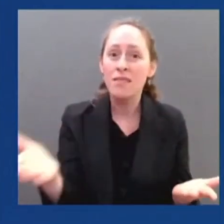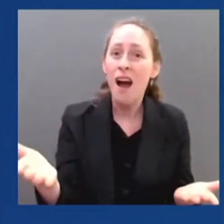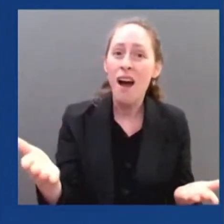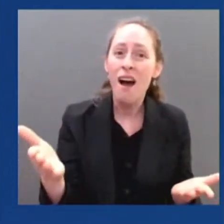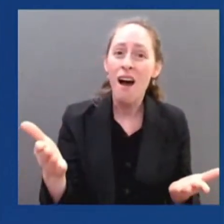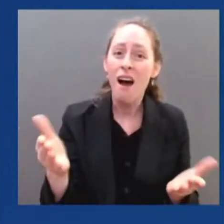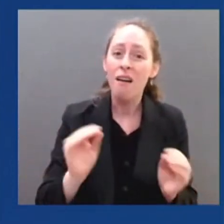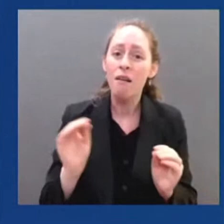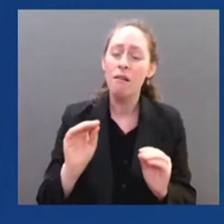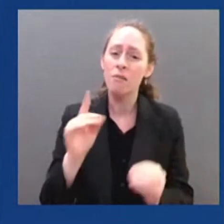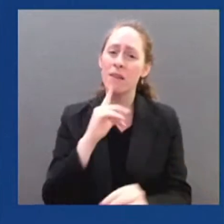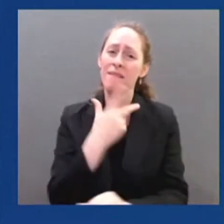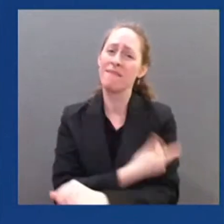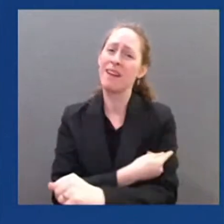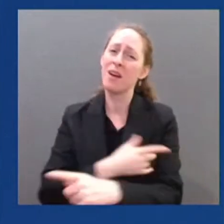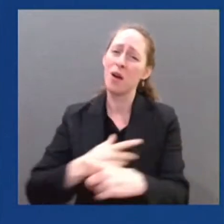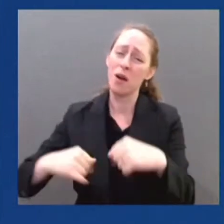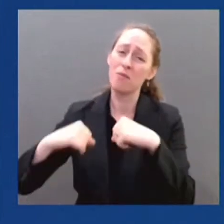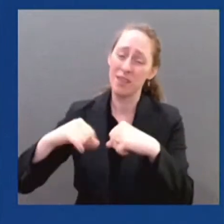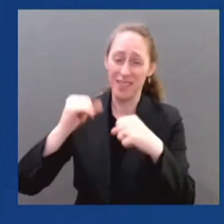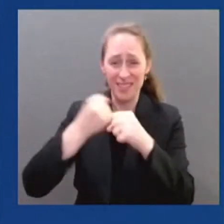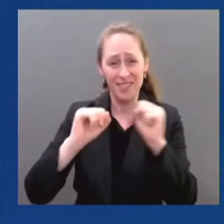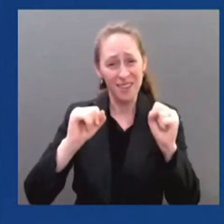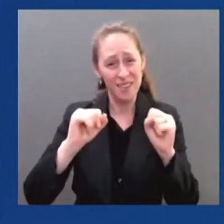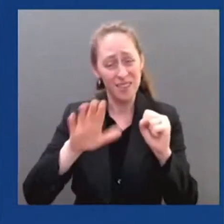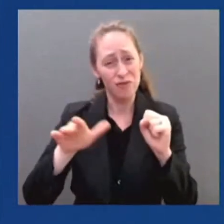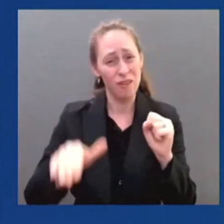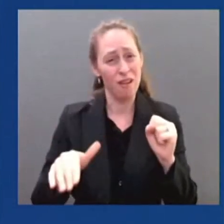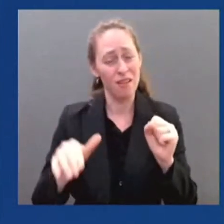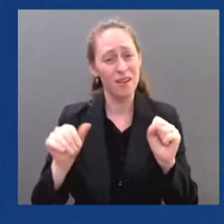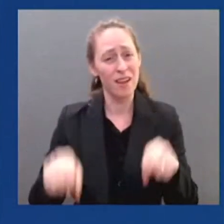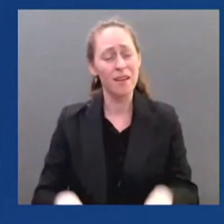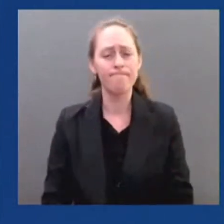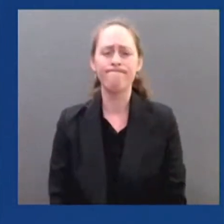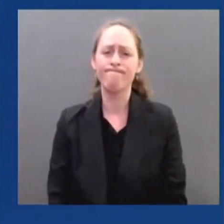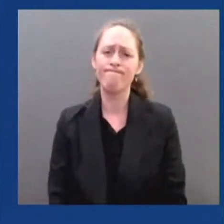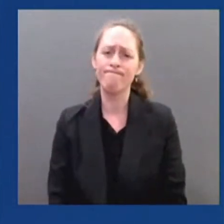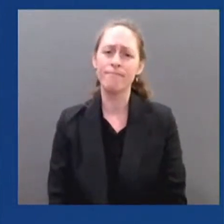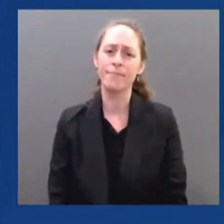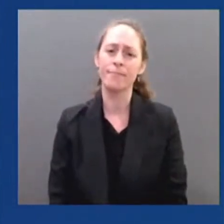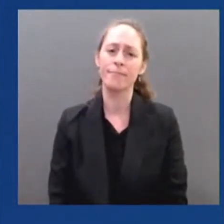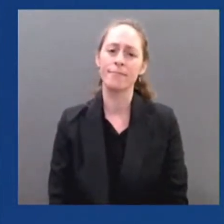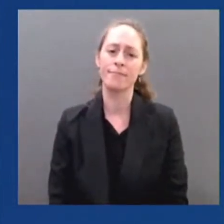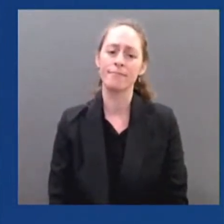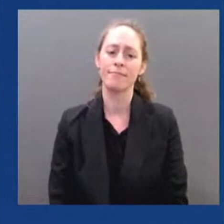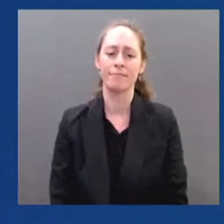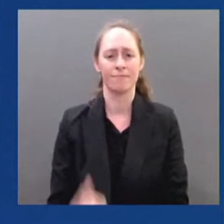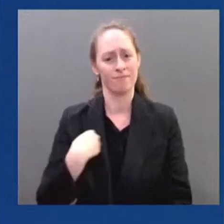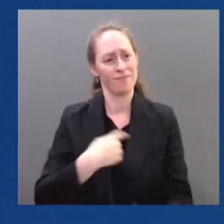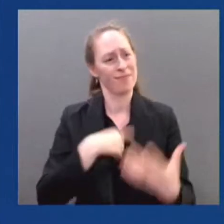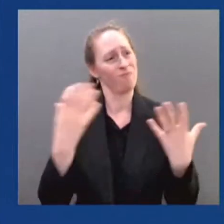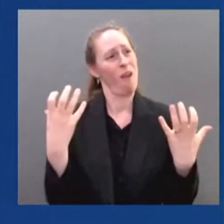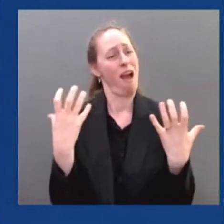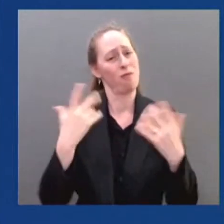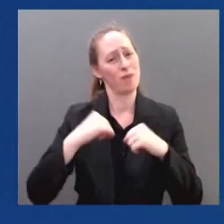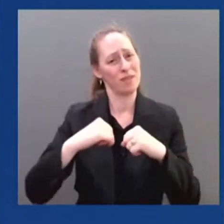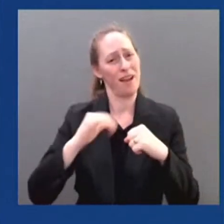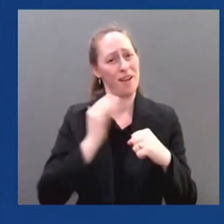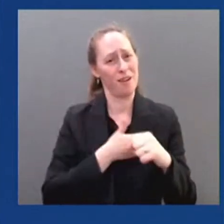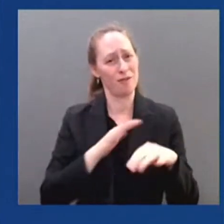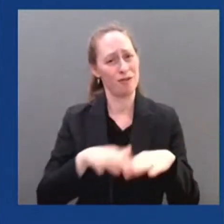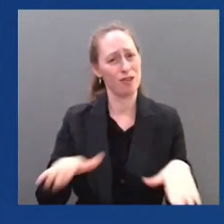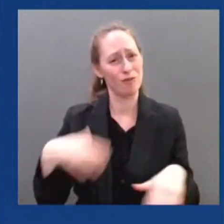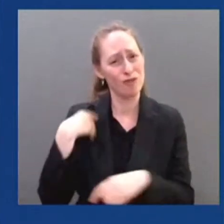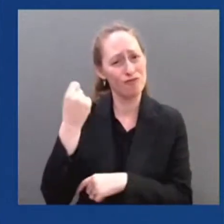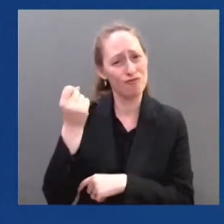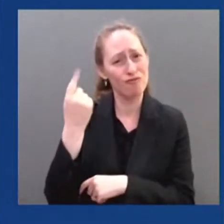for parents. We all want to do what's best for our children, and for the safest vaccine and protection against COVID-19, do